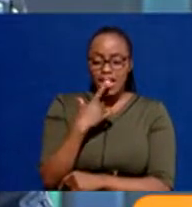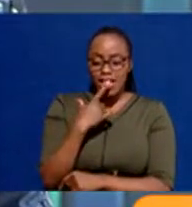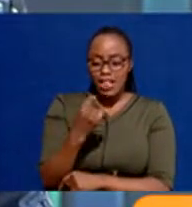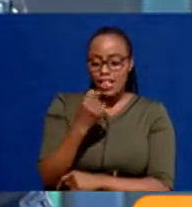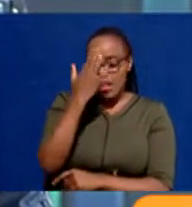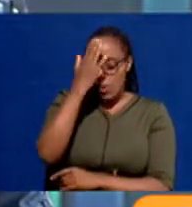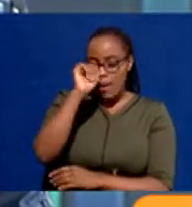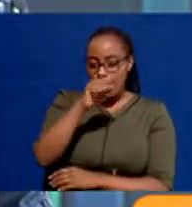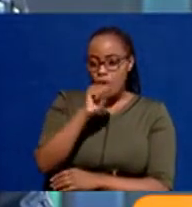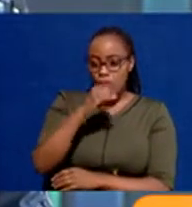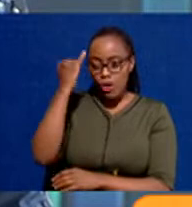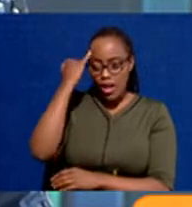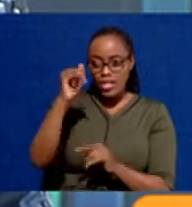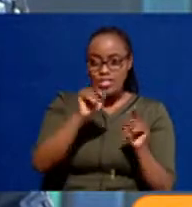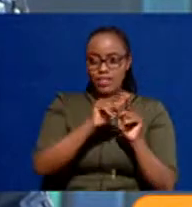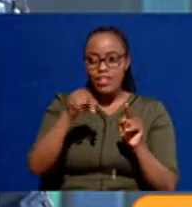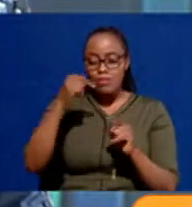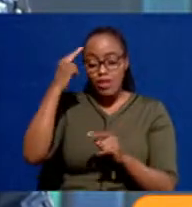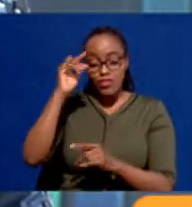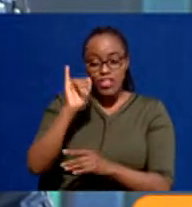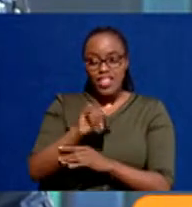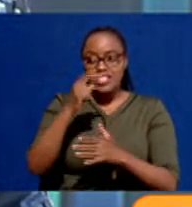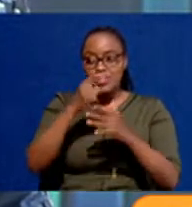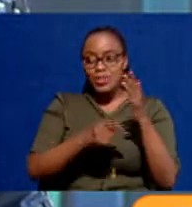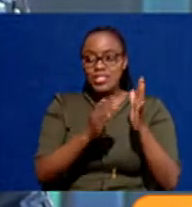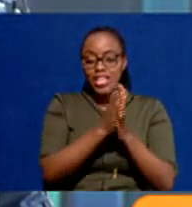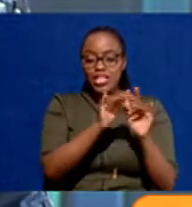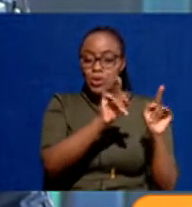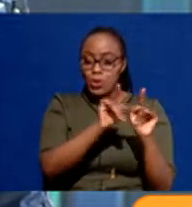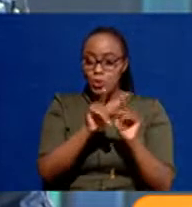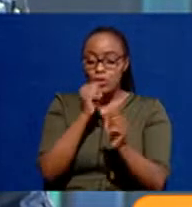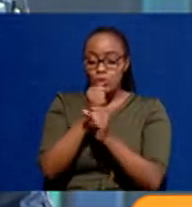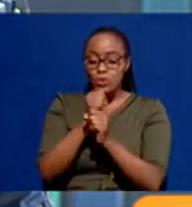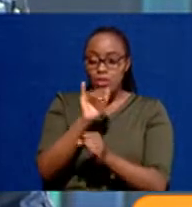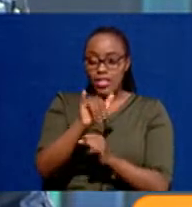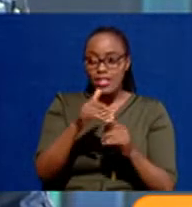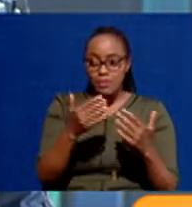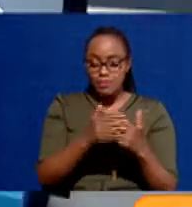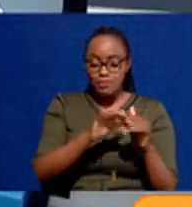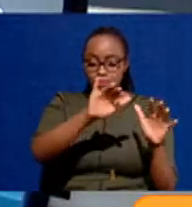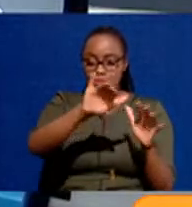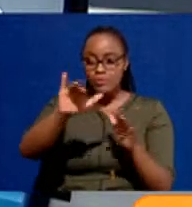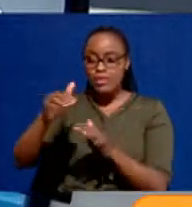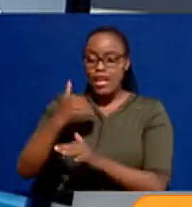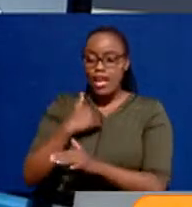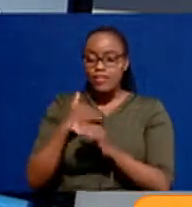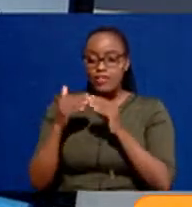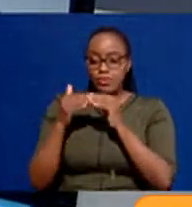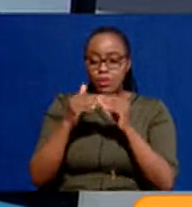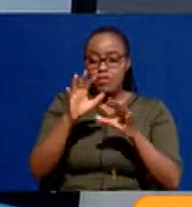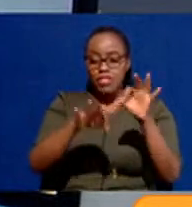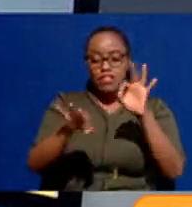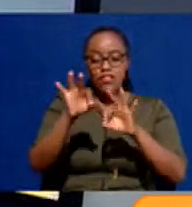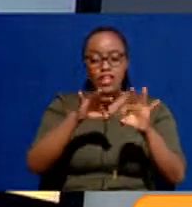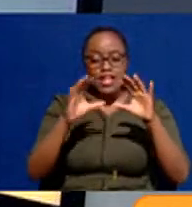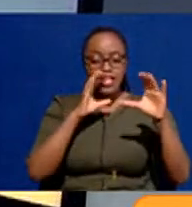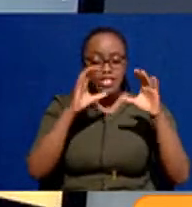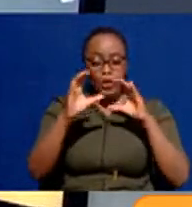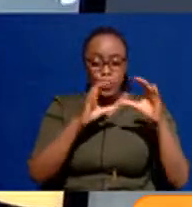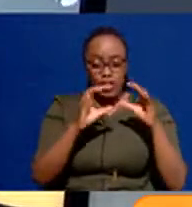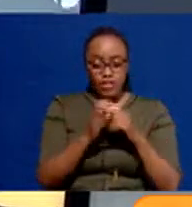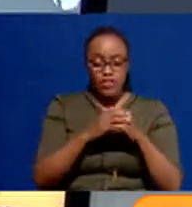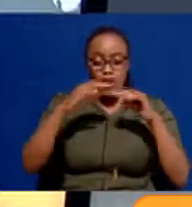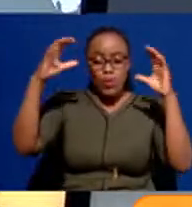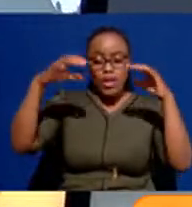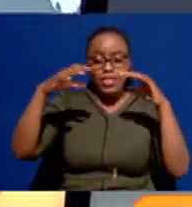they can ideally demand for that price when they go to the shops. Okay. Yeah. Now that you've brought us in, you've waded us into the fertilizer conversation, with